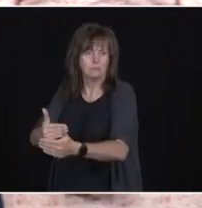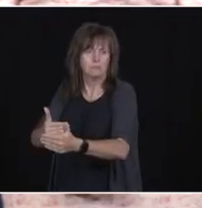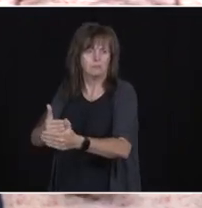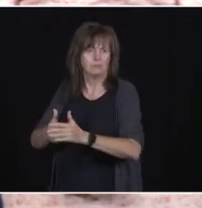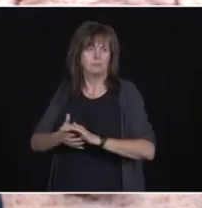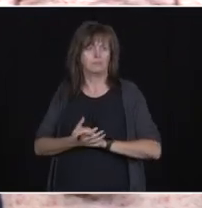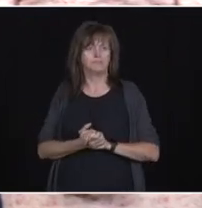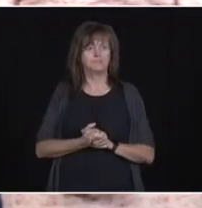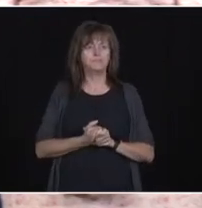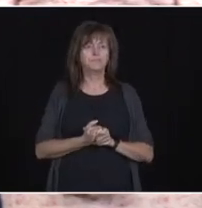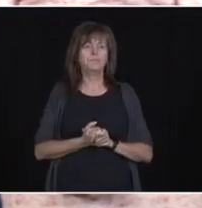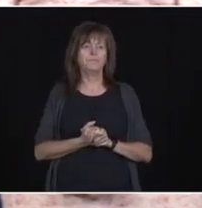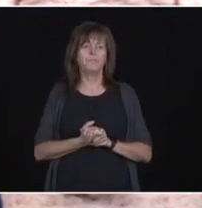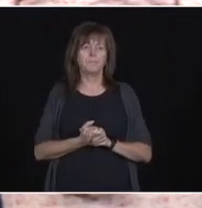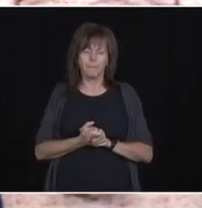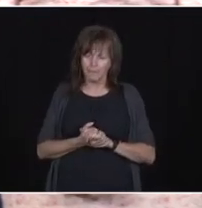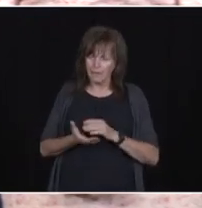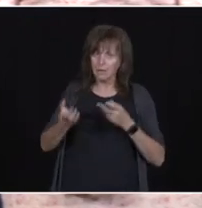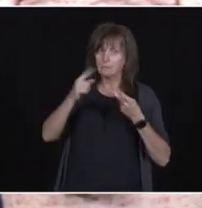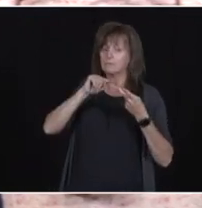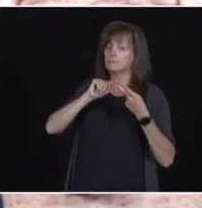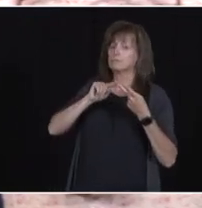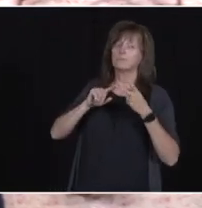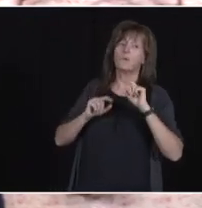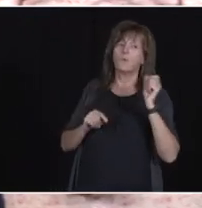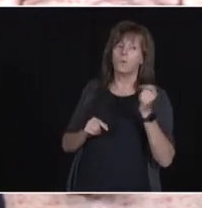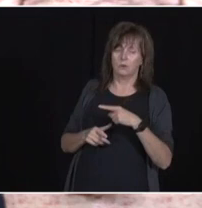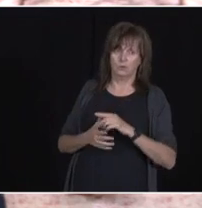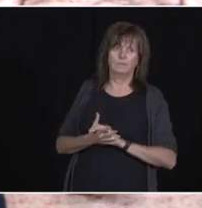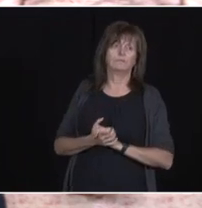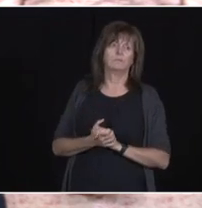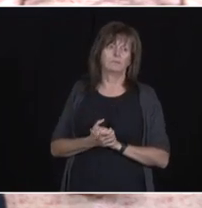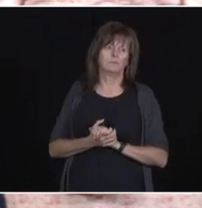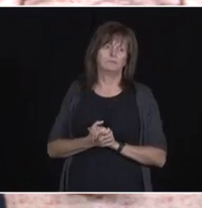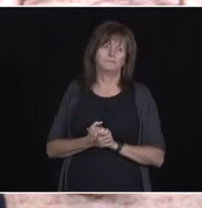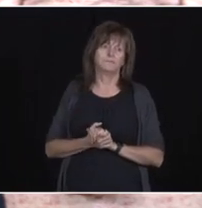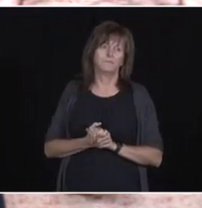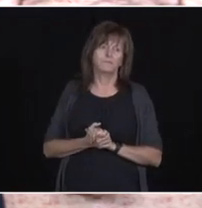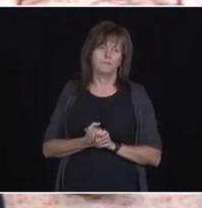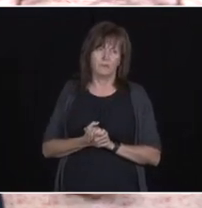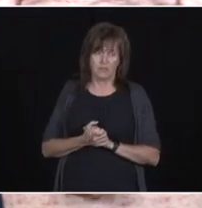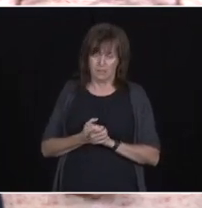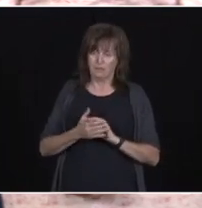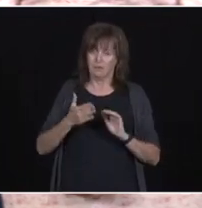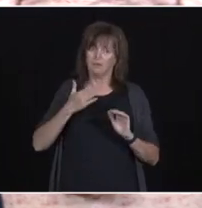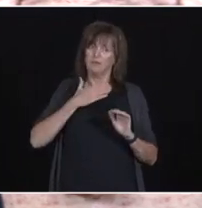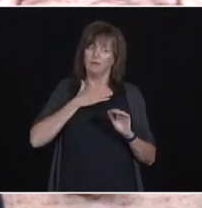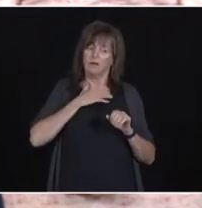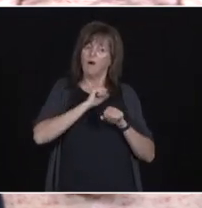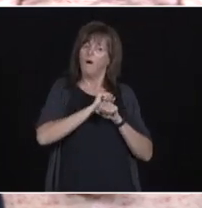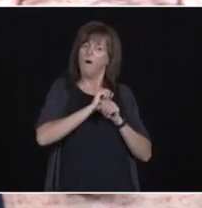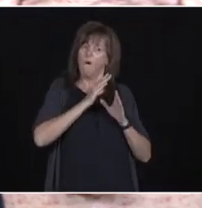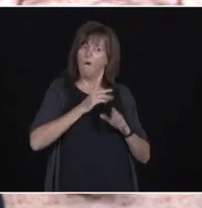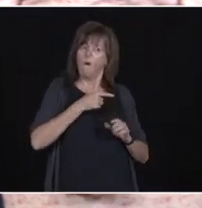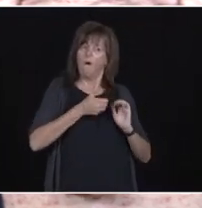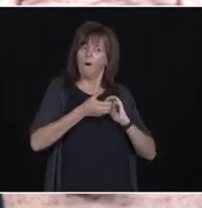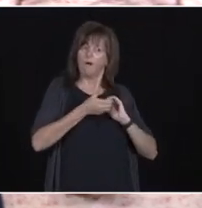My next question, it's on behalf of my colleagues at News Network, CBC News Network,